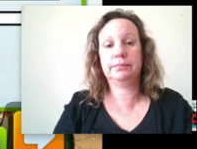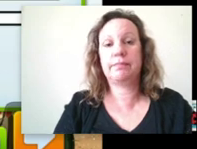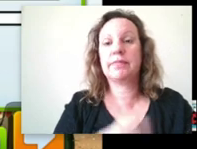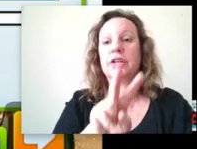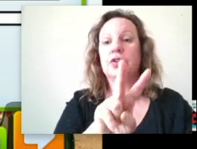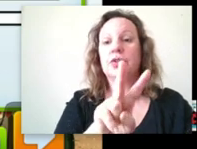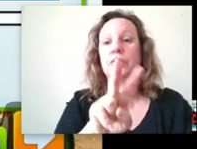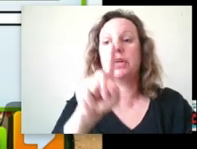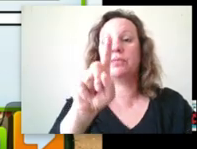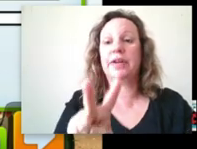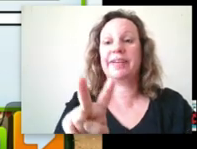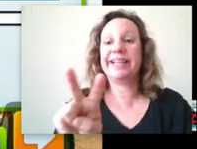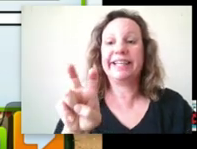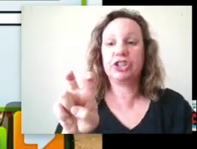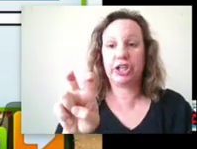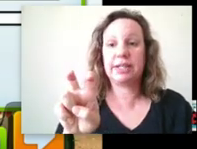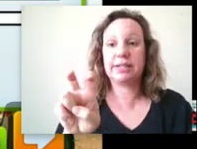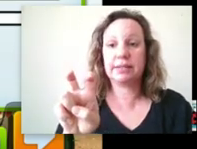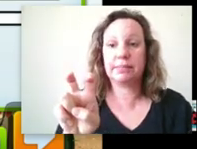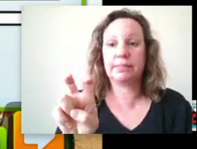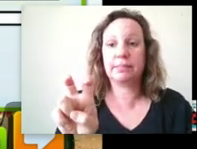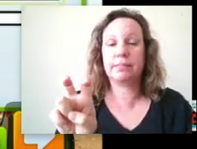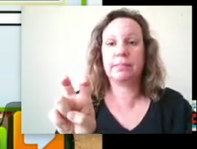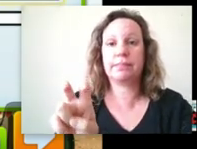2 1/2 inches.